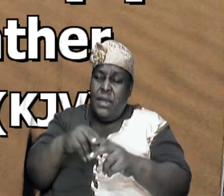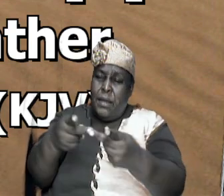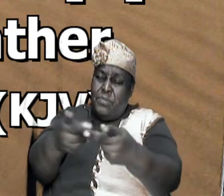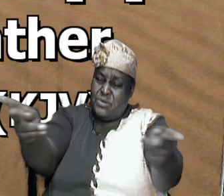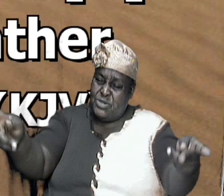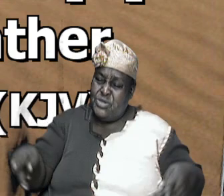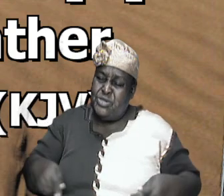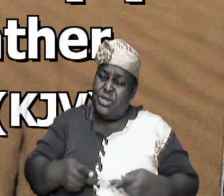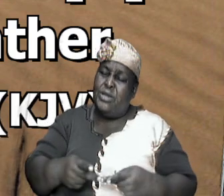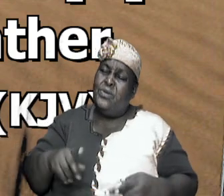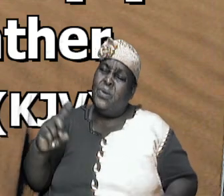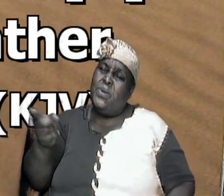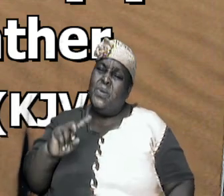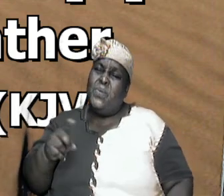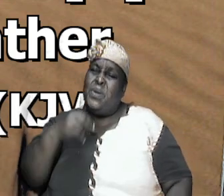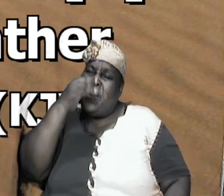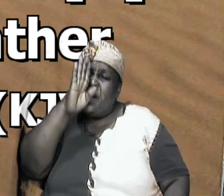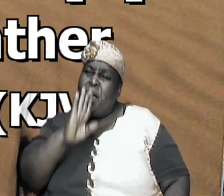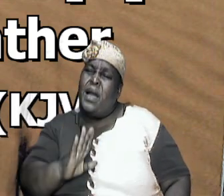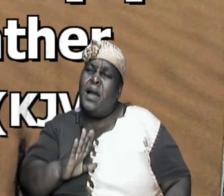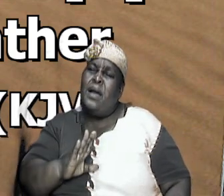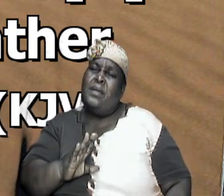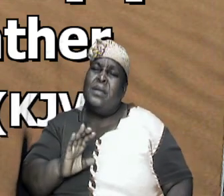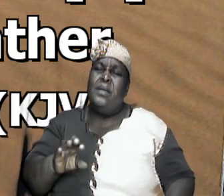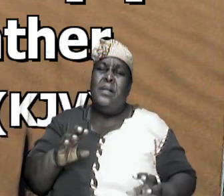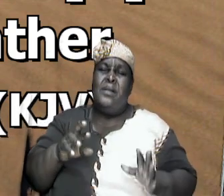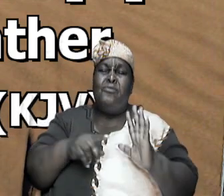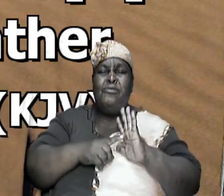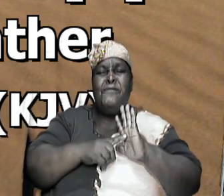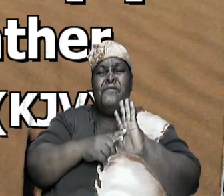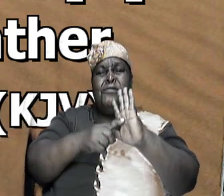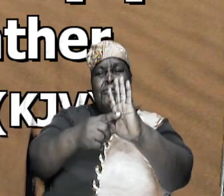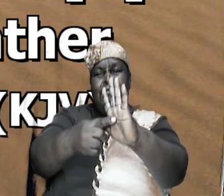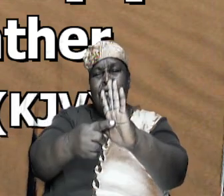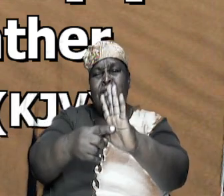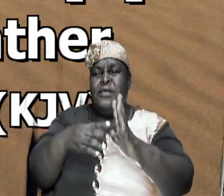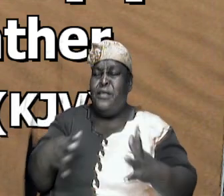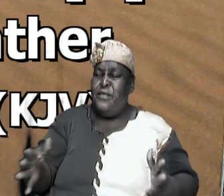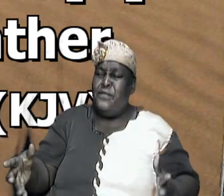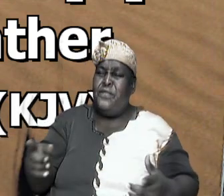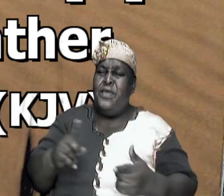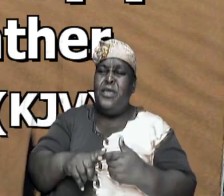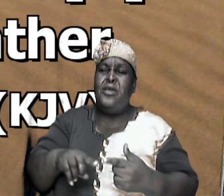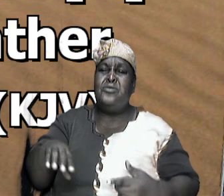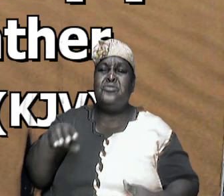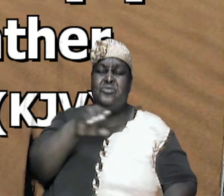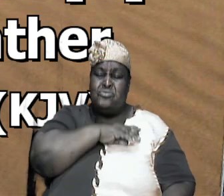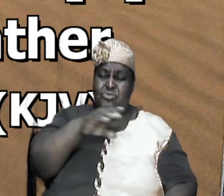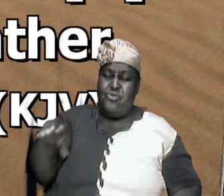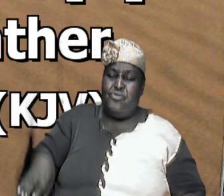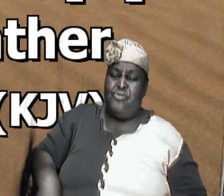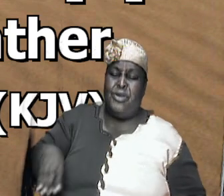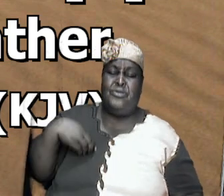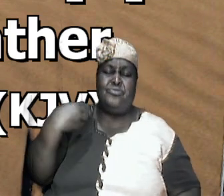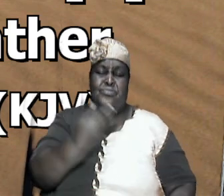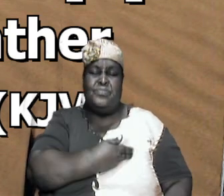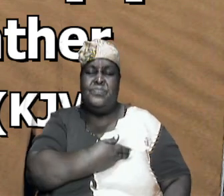position where God can reveal things about Christ to